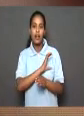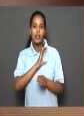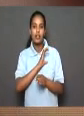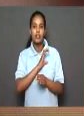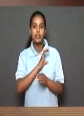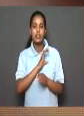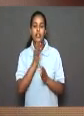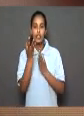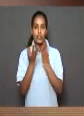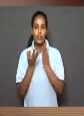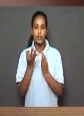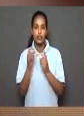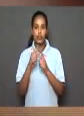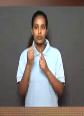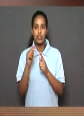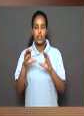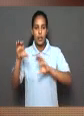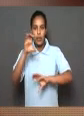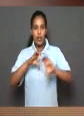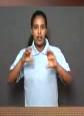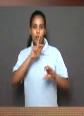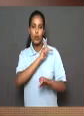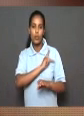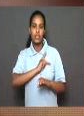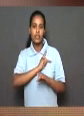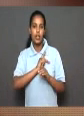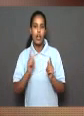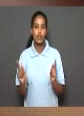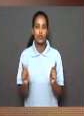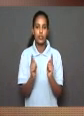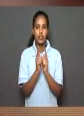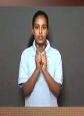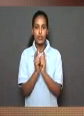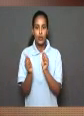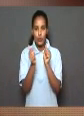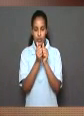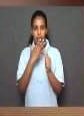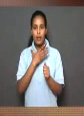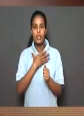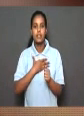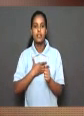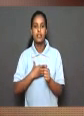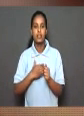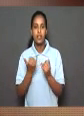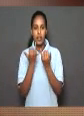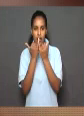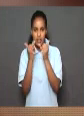Metallic character refers to the chemical properties associated with